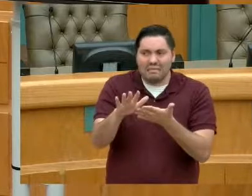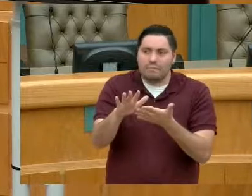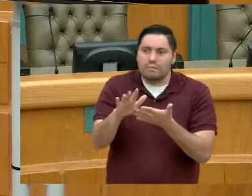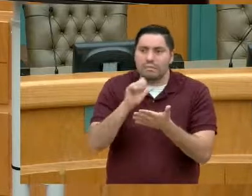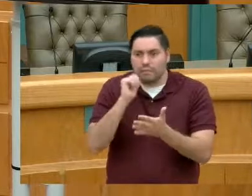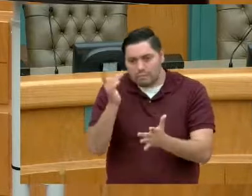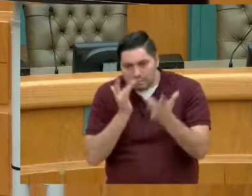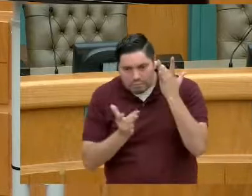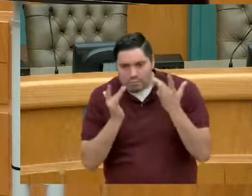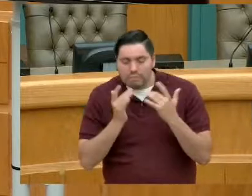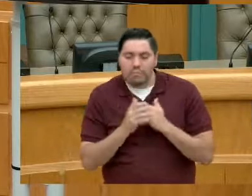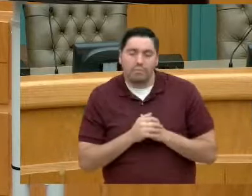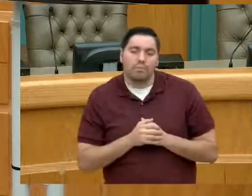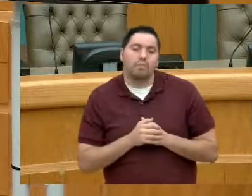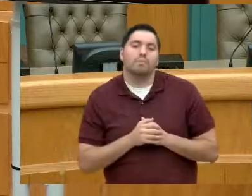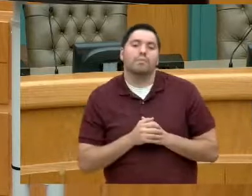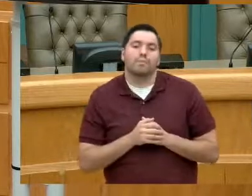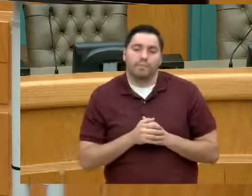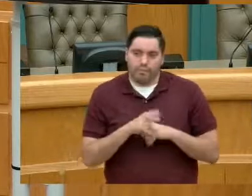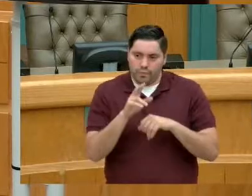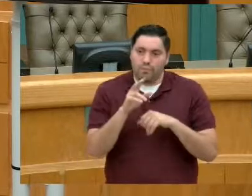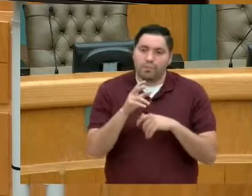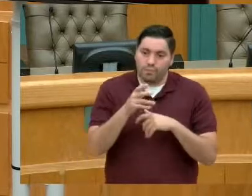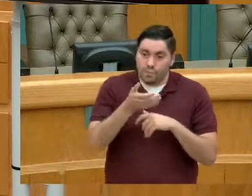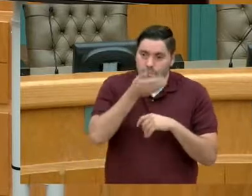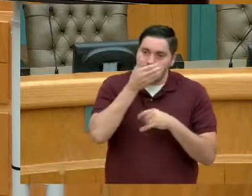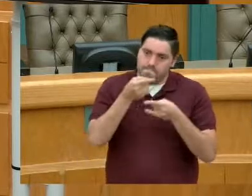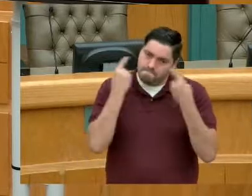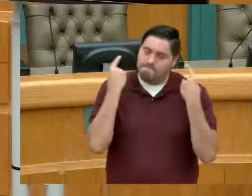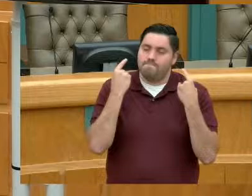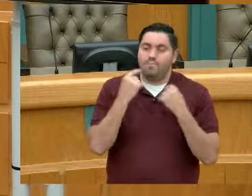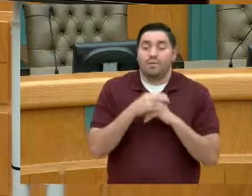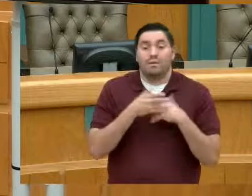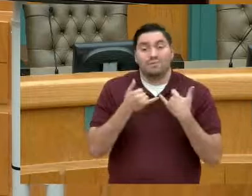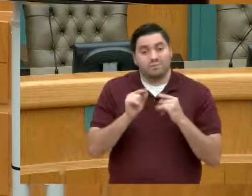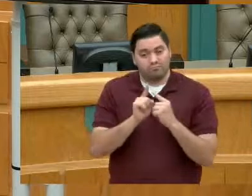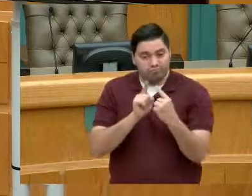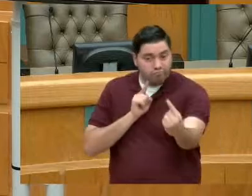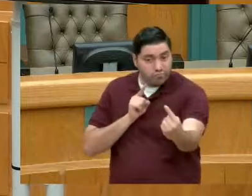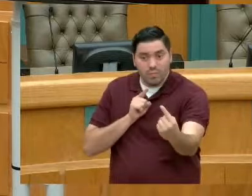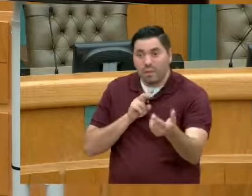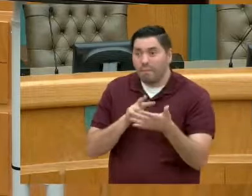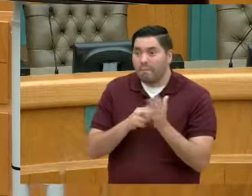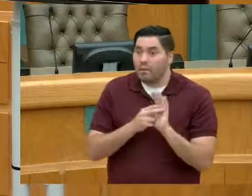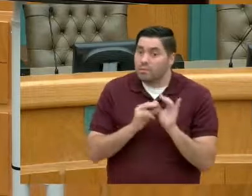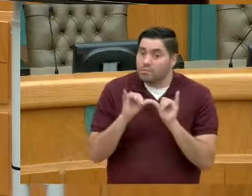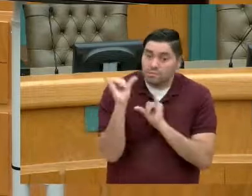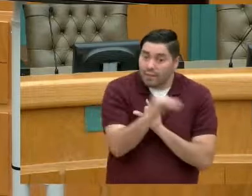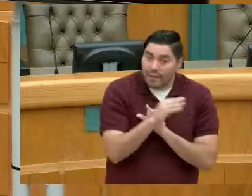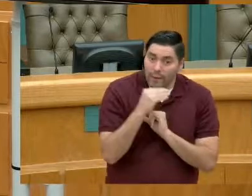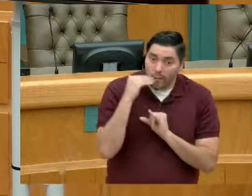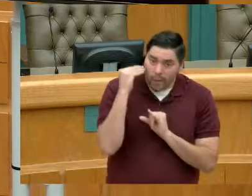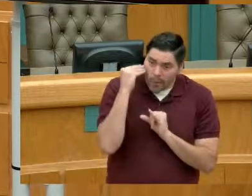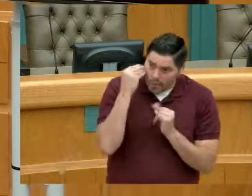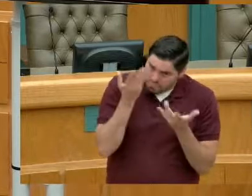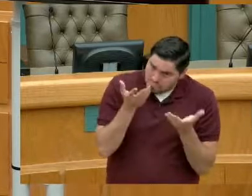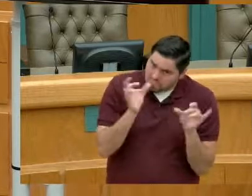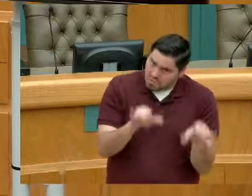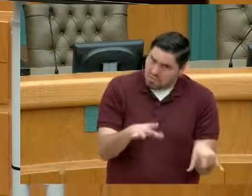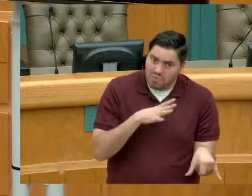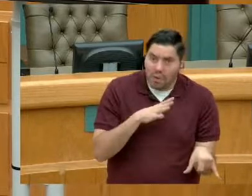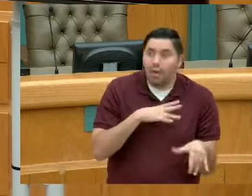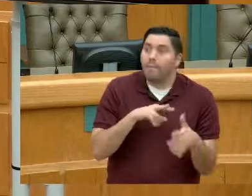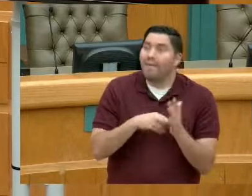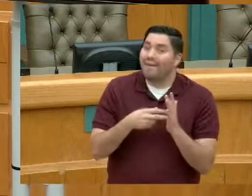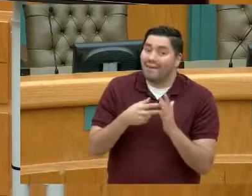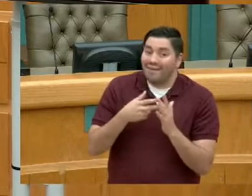face. Wear that face mask. Social distance. There's still nothing wrong with staying home. Even though a lot of things are open, it doesn't mean we